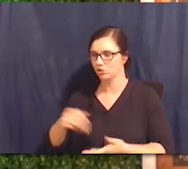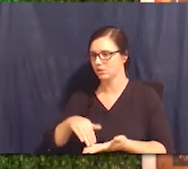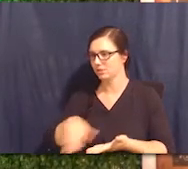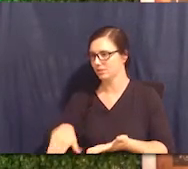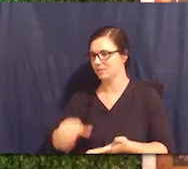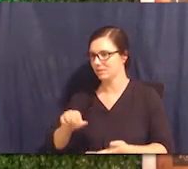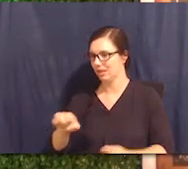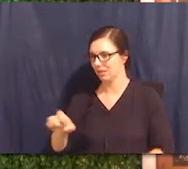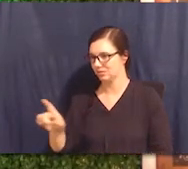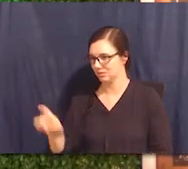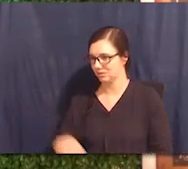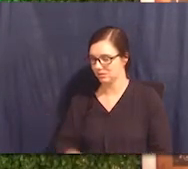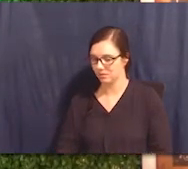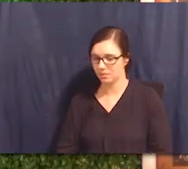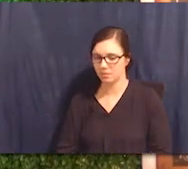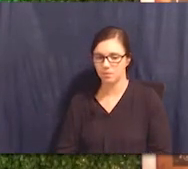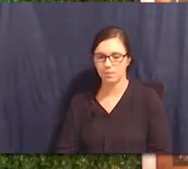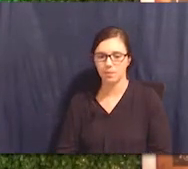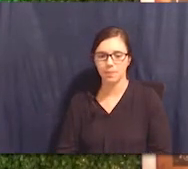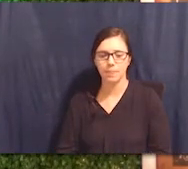dismiss the cases?